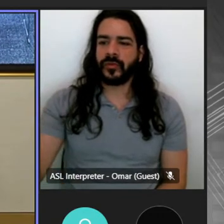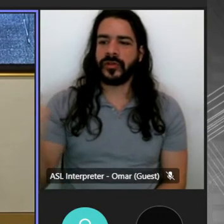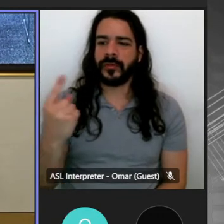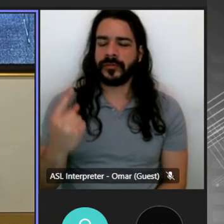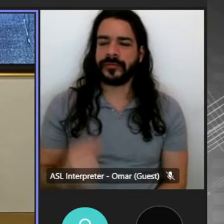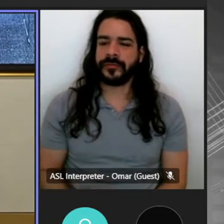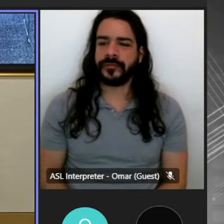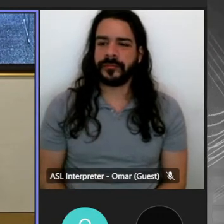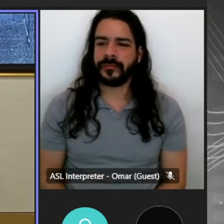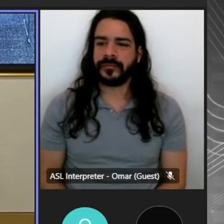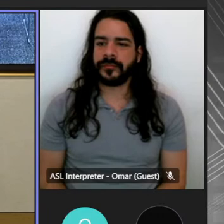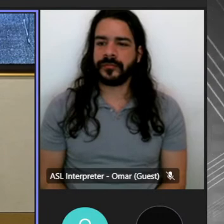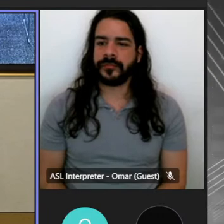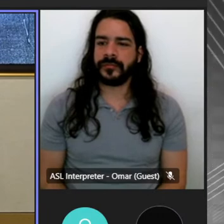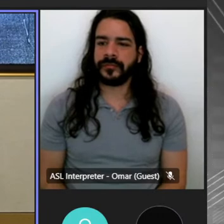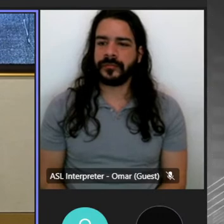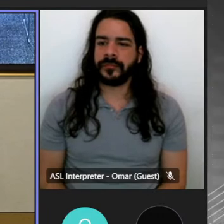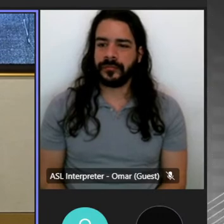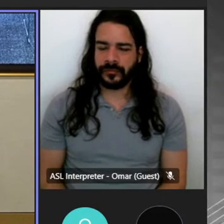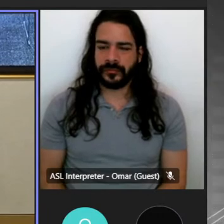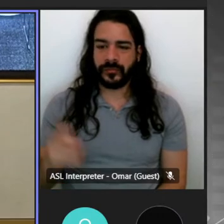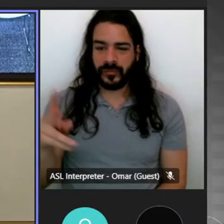someone's coming